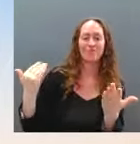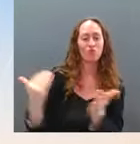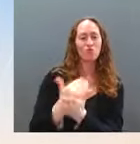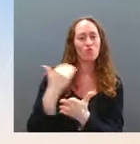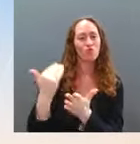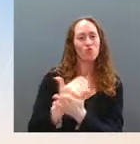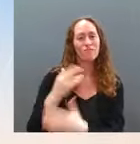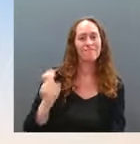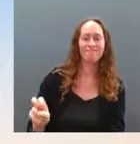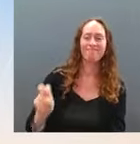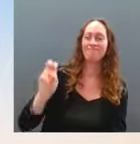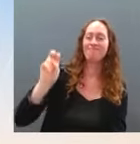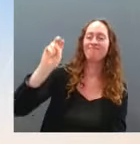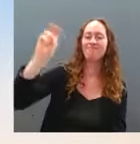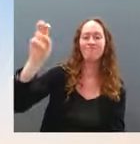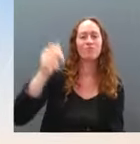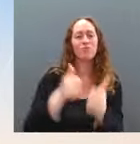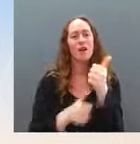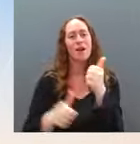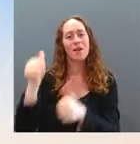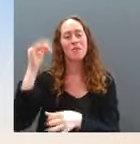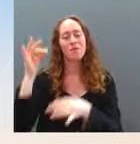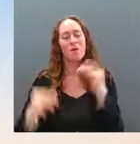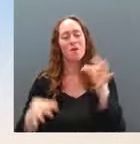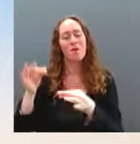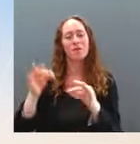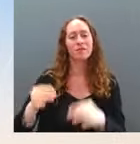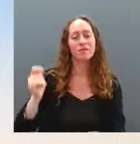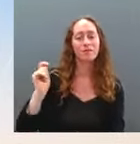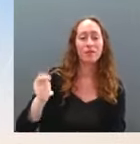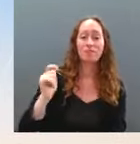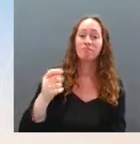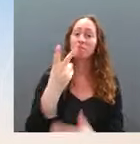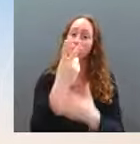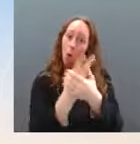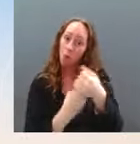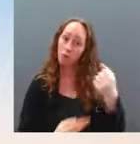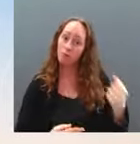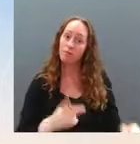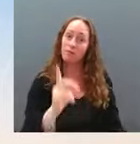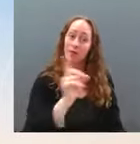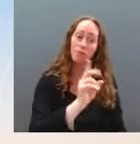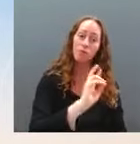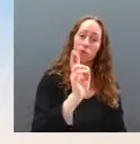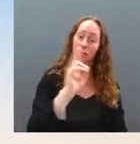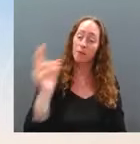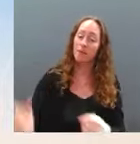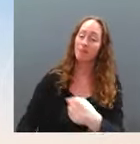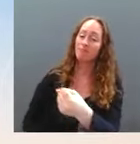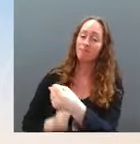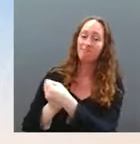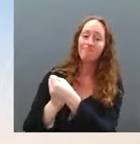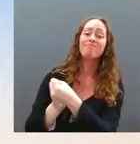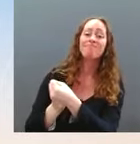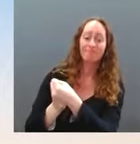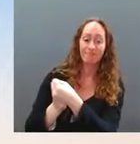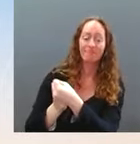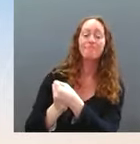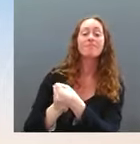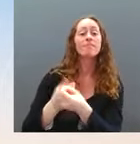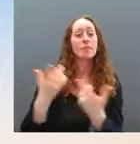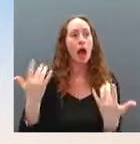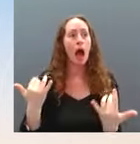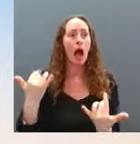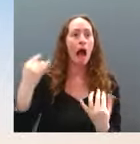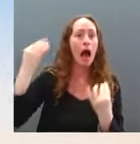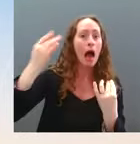we should take a moment to celebrate. Certainly, we don't anticipate or predict. I have no prediction of an additional opening, but we would certainly